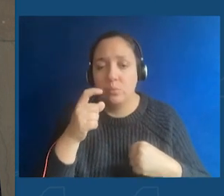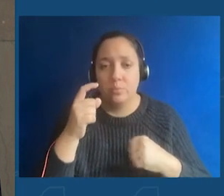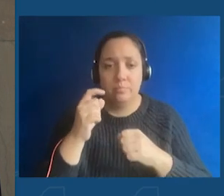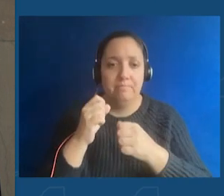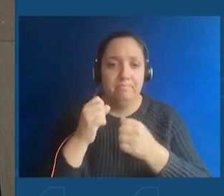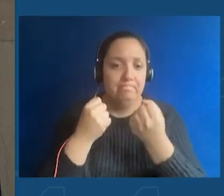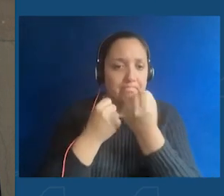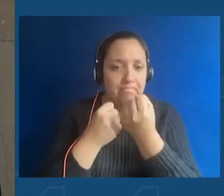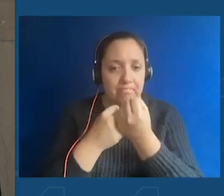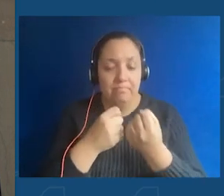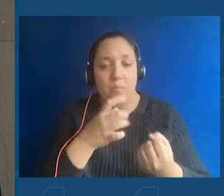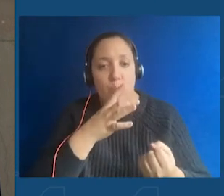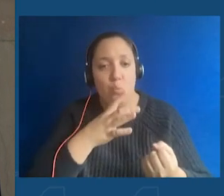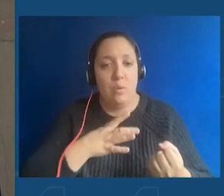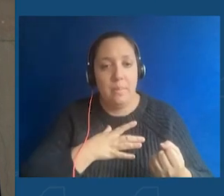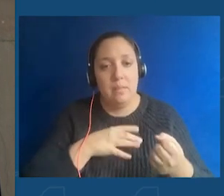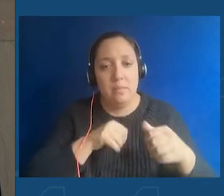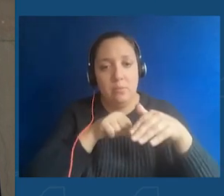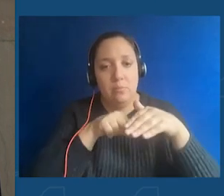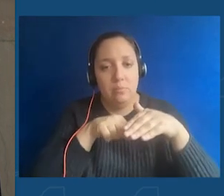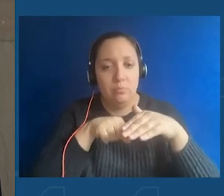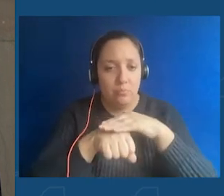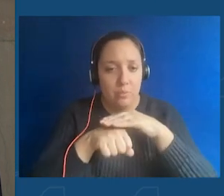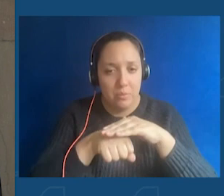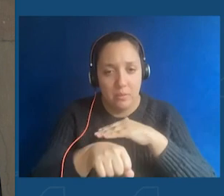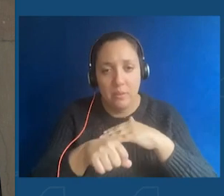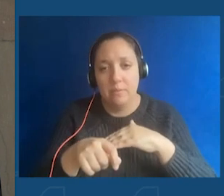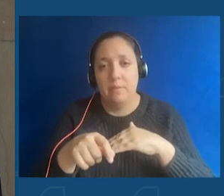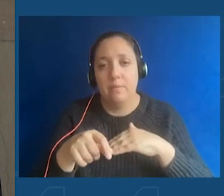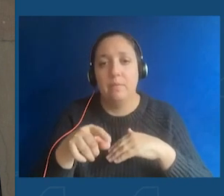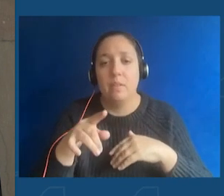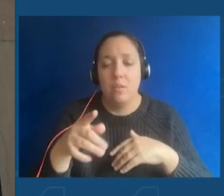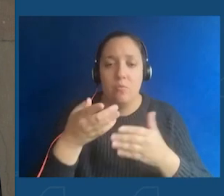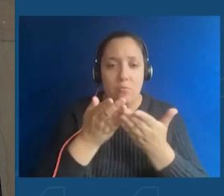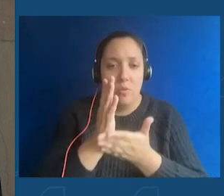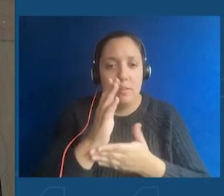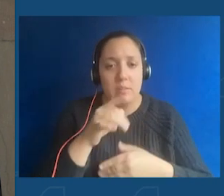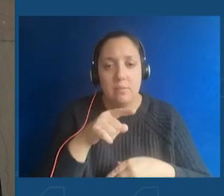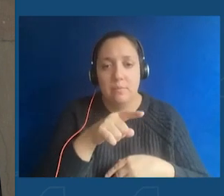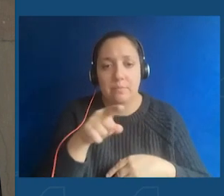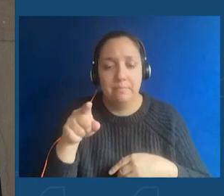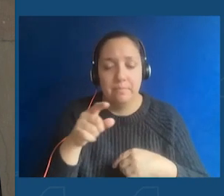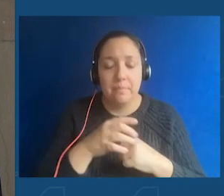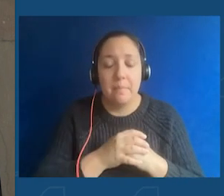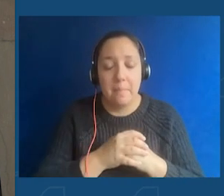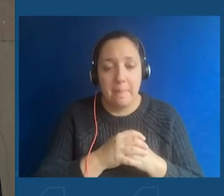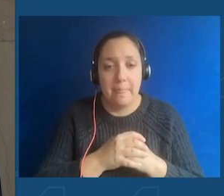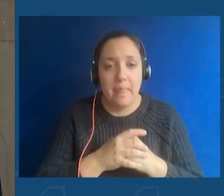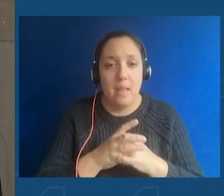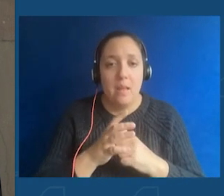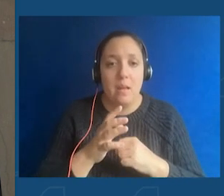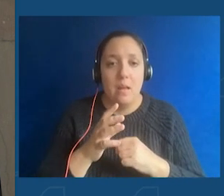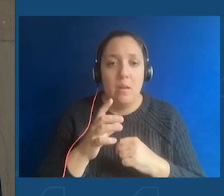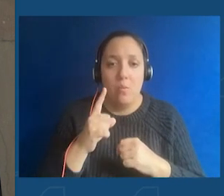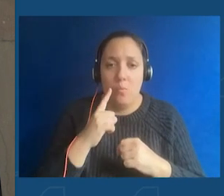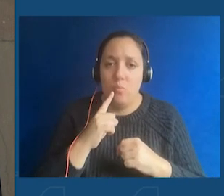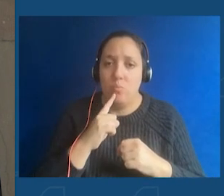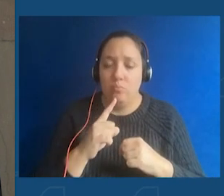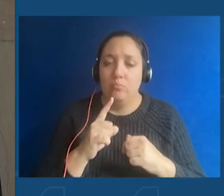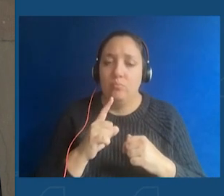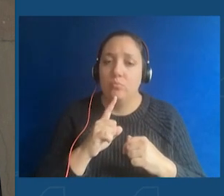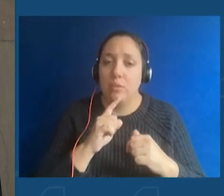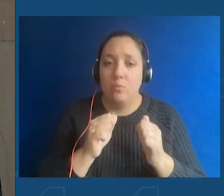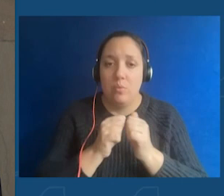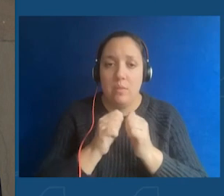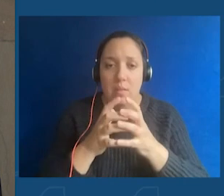number of years now, and our advocates, and certainly someone I'll be introducing with great fervor because she requires and